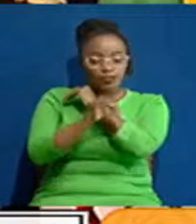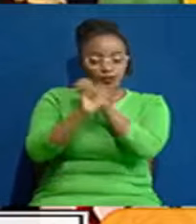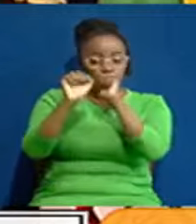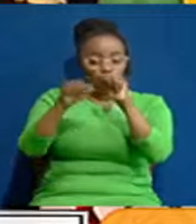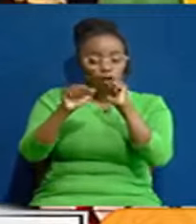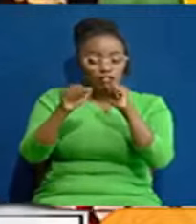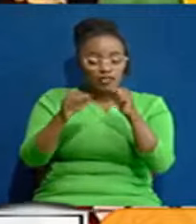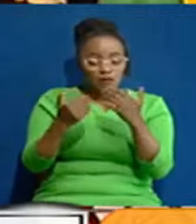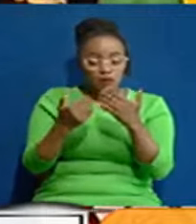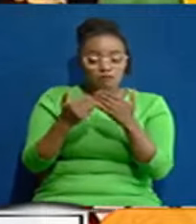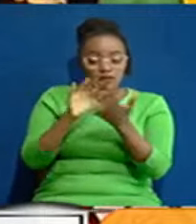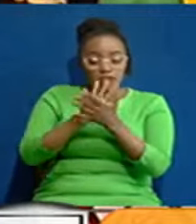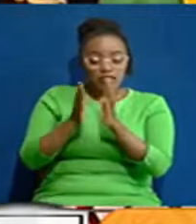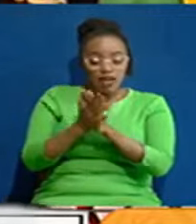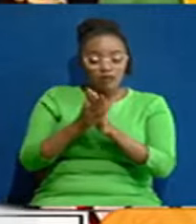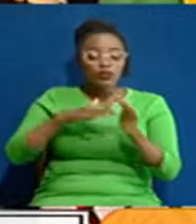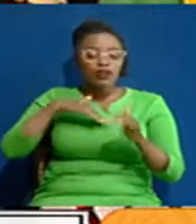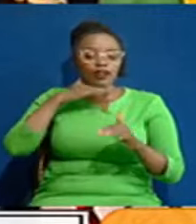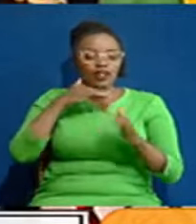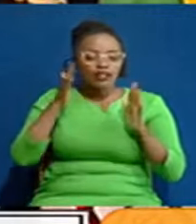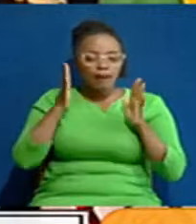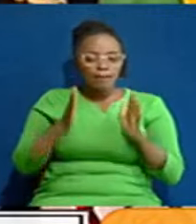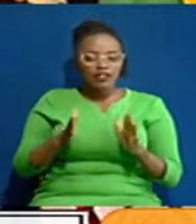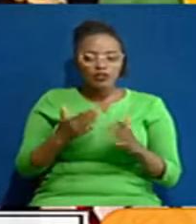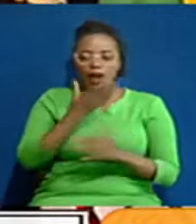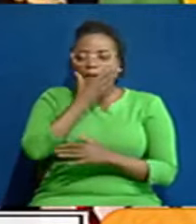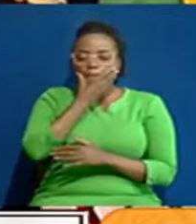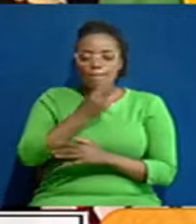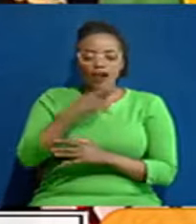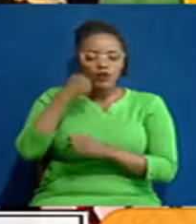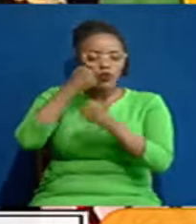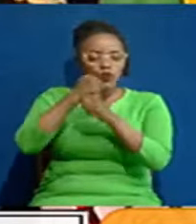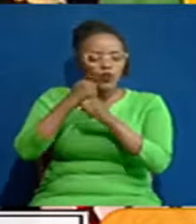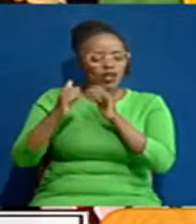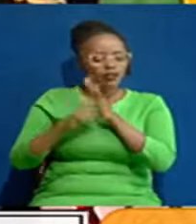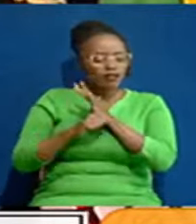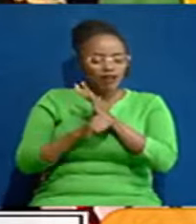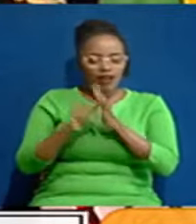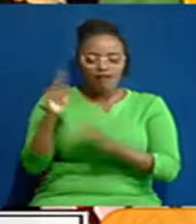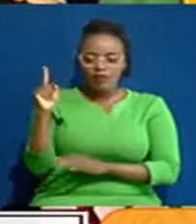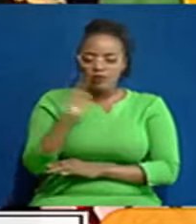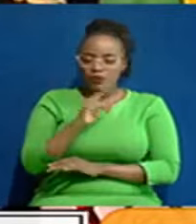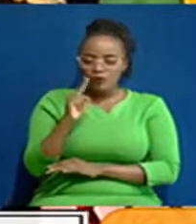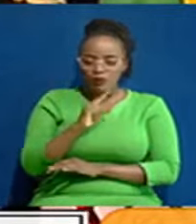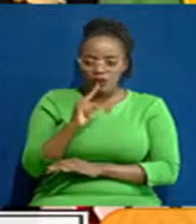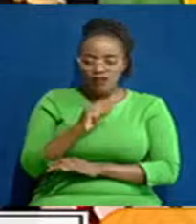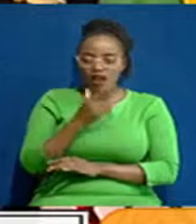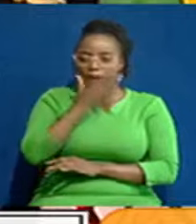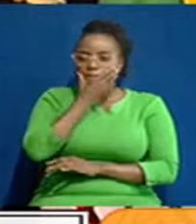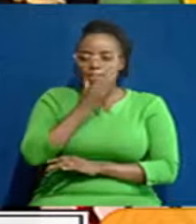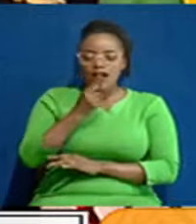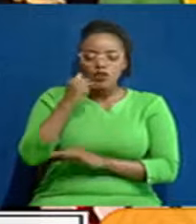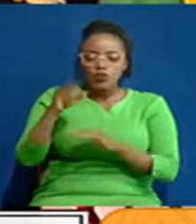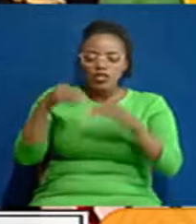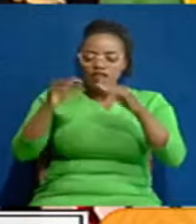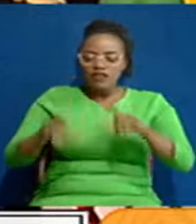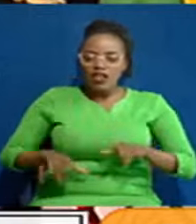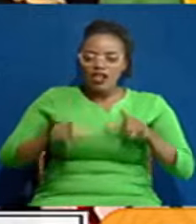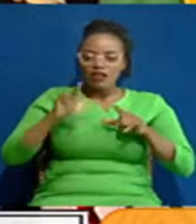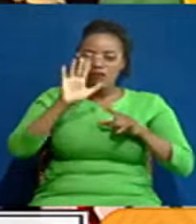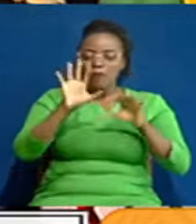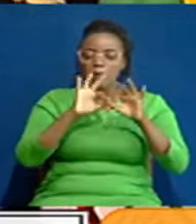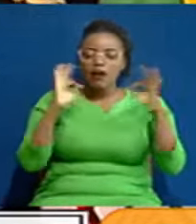to a dead man? A man who worked so hard, a man who gave his life for his